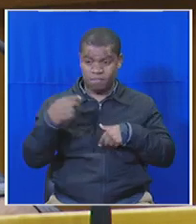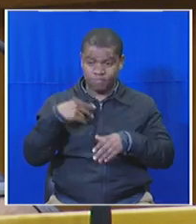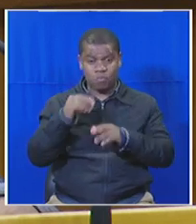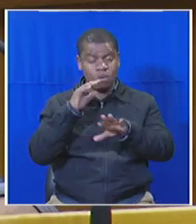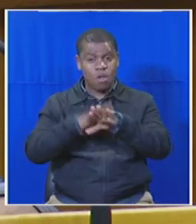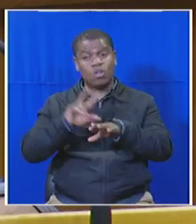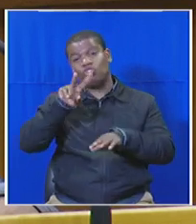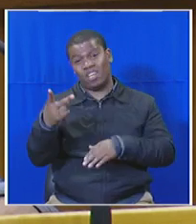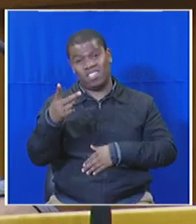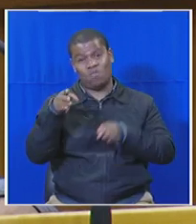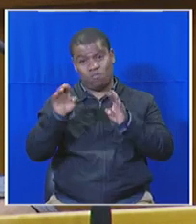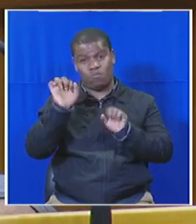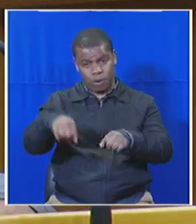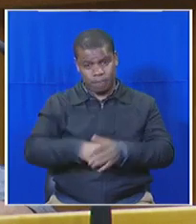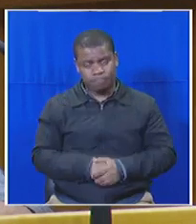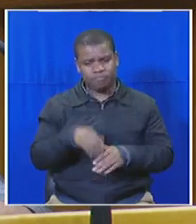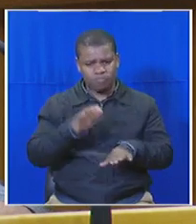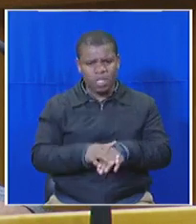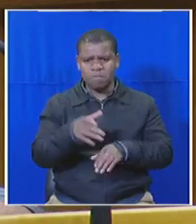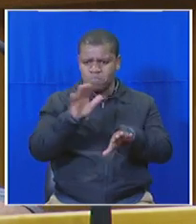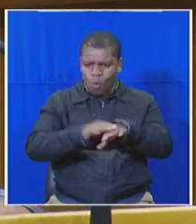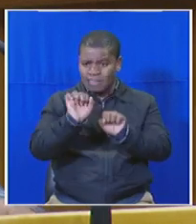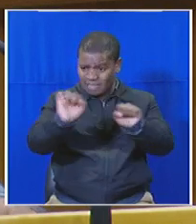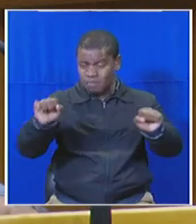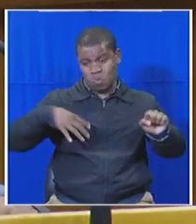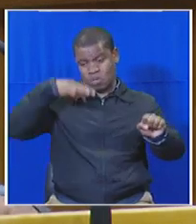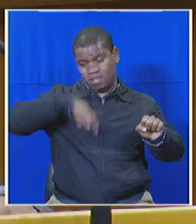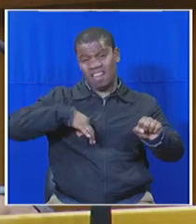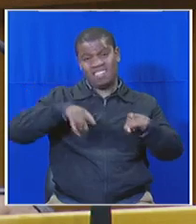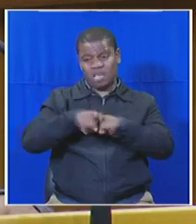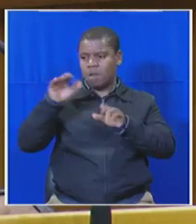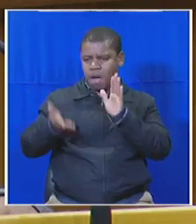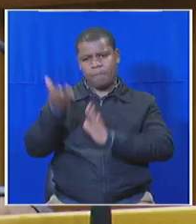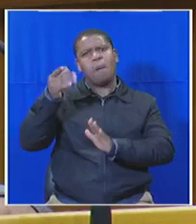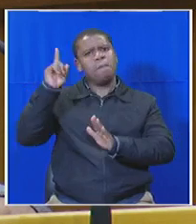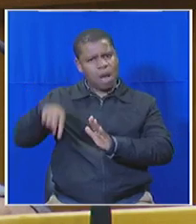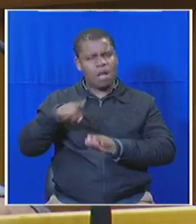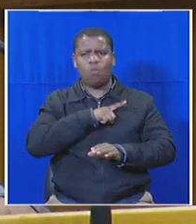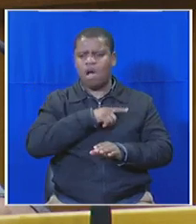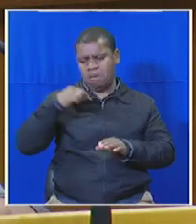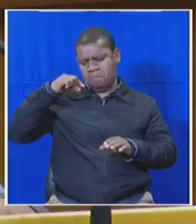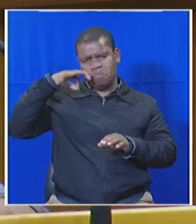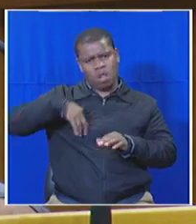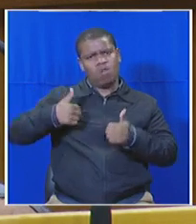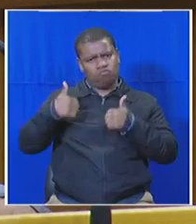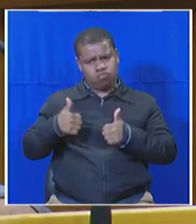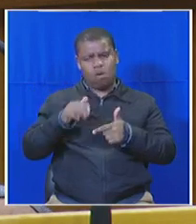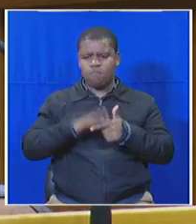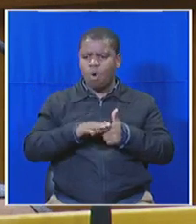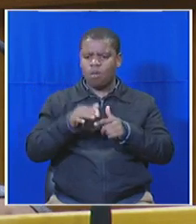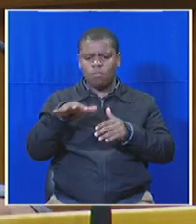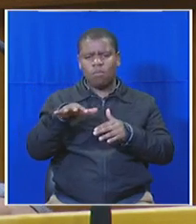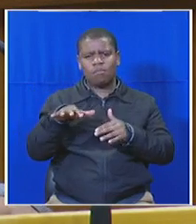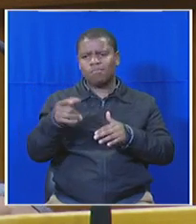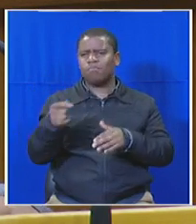salaries, difficult working conditions, challenges of promotions, to understand the complexity of killing of our police officers. Very often